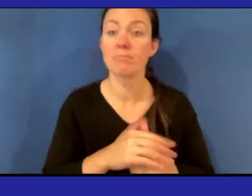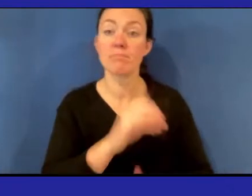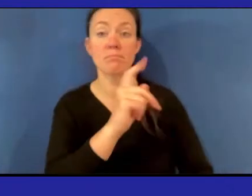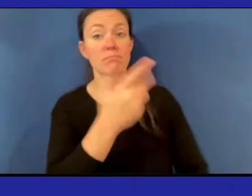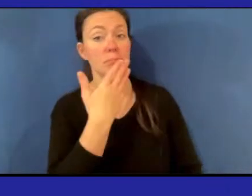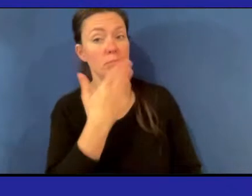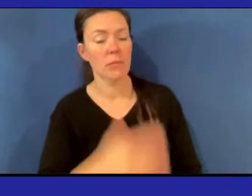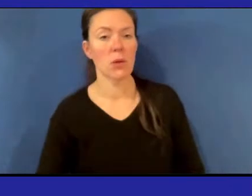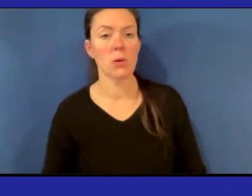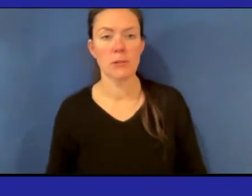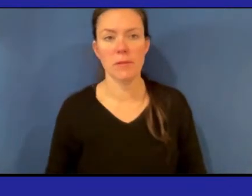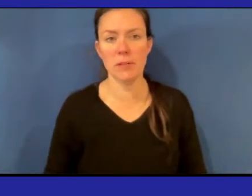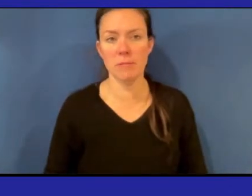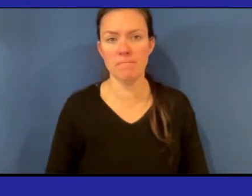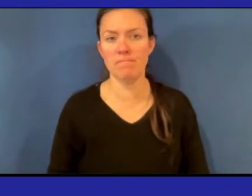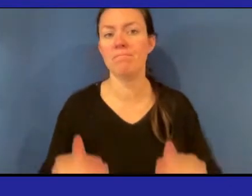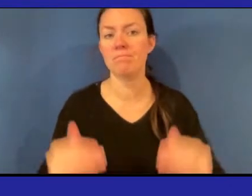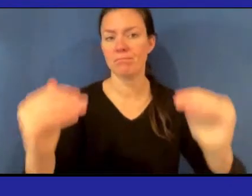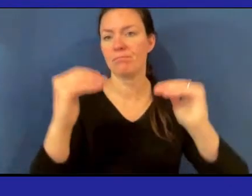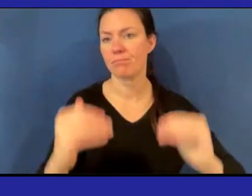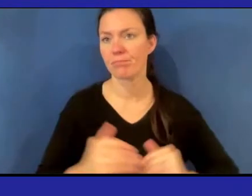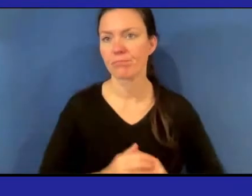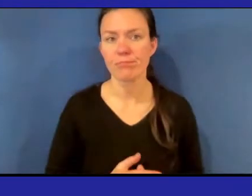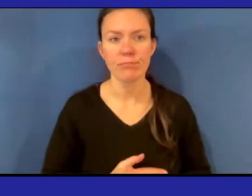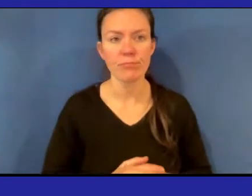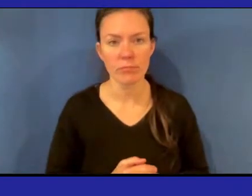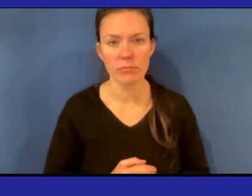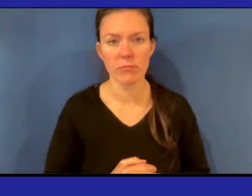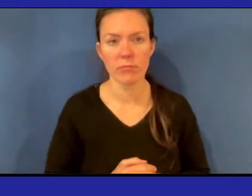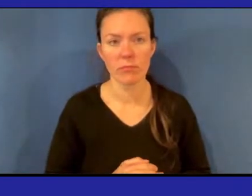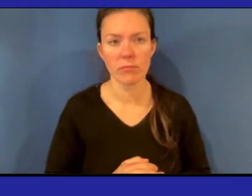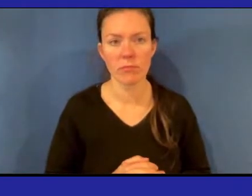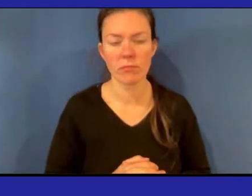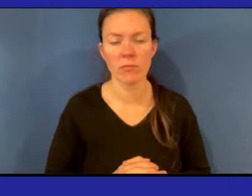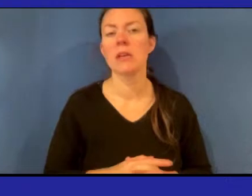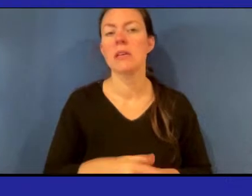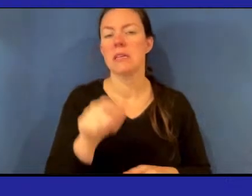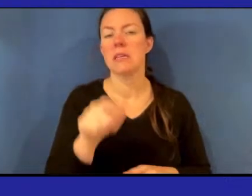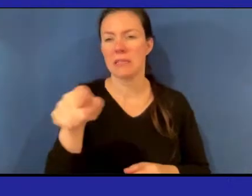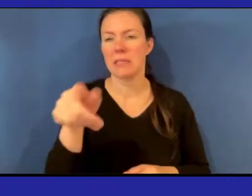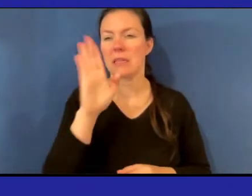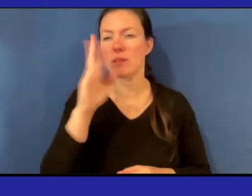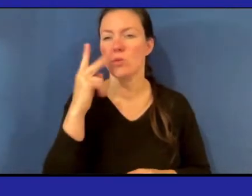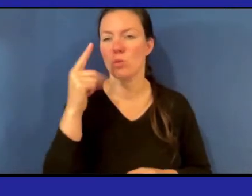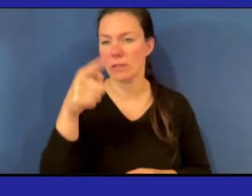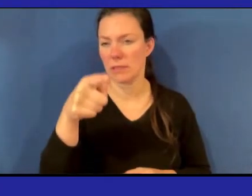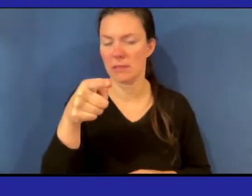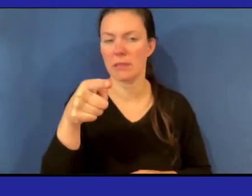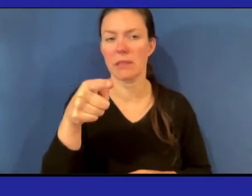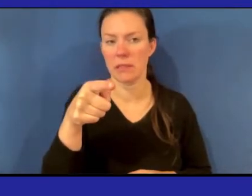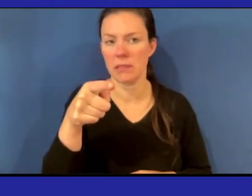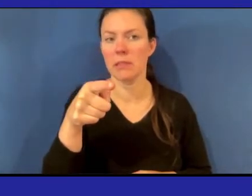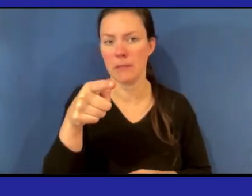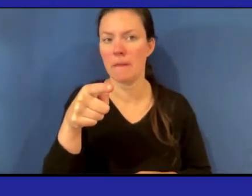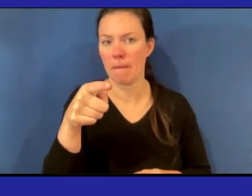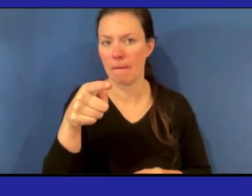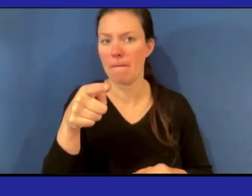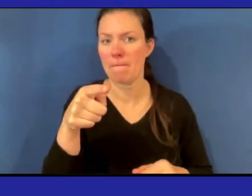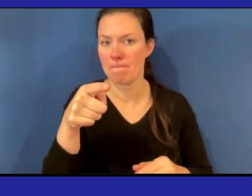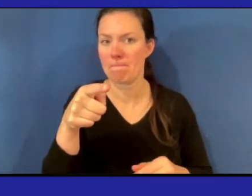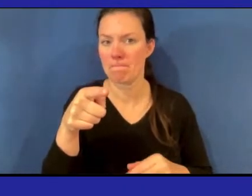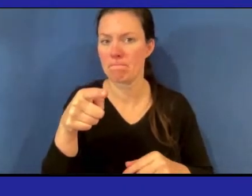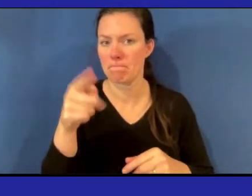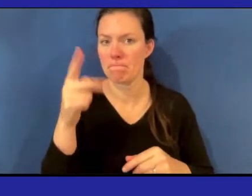We'll go to the next slide. So this one is one that you'll see a sort of an upward jump